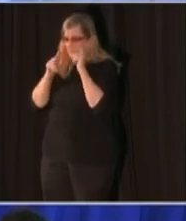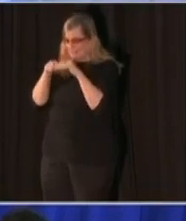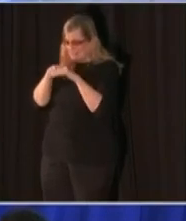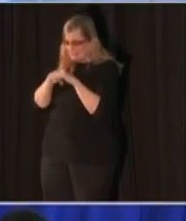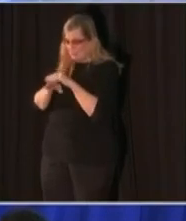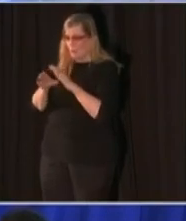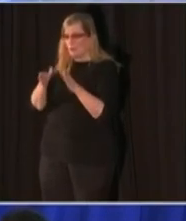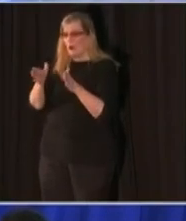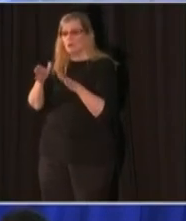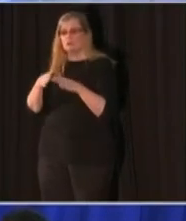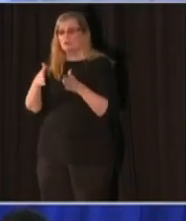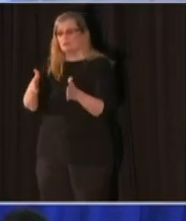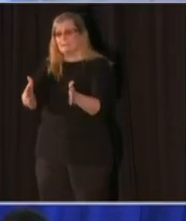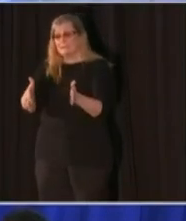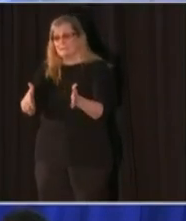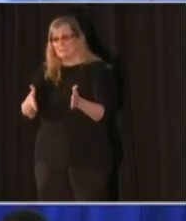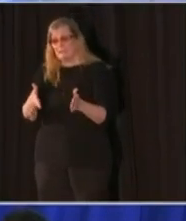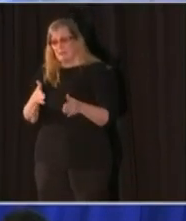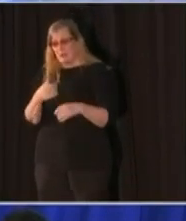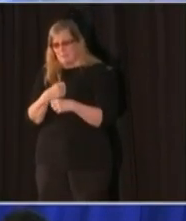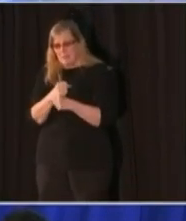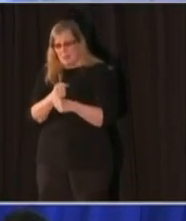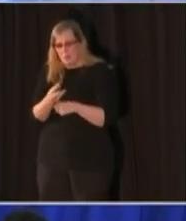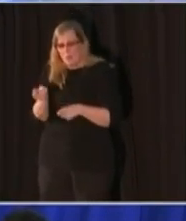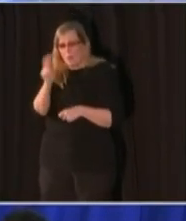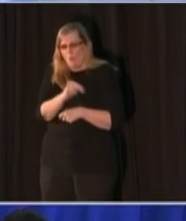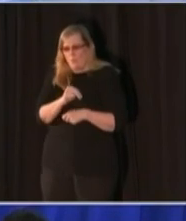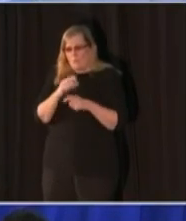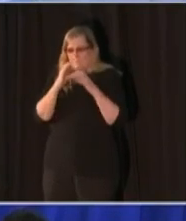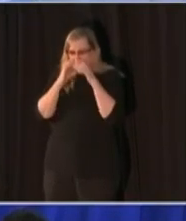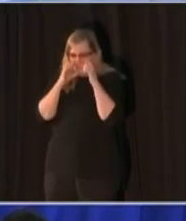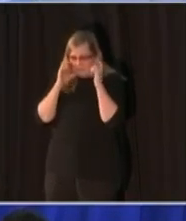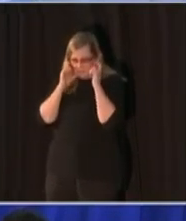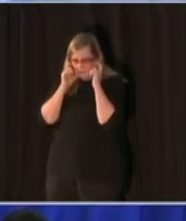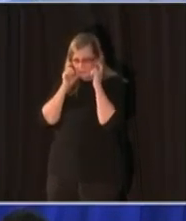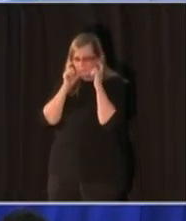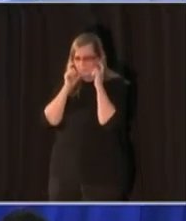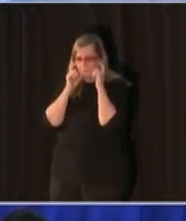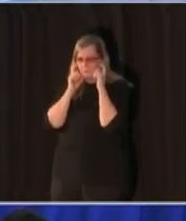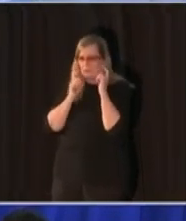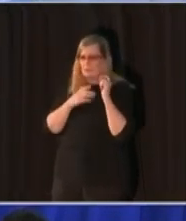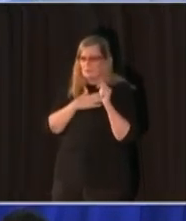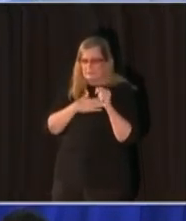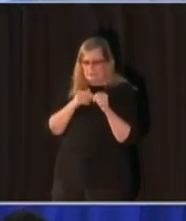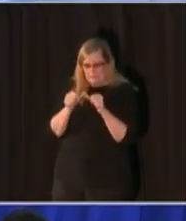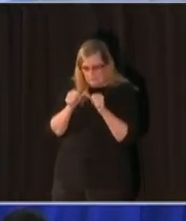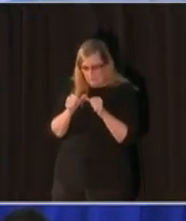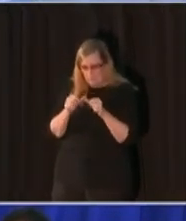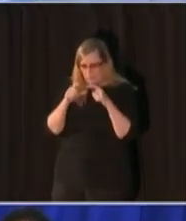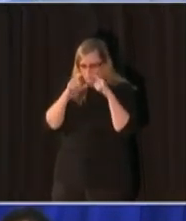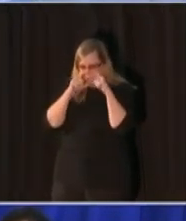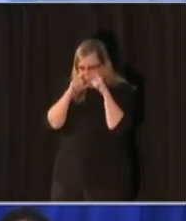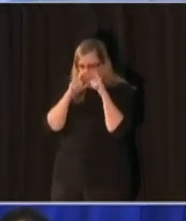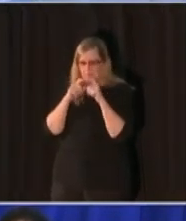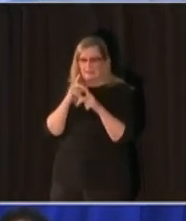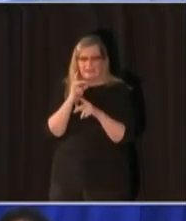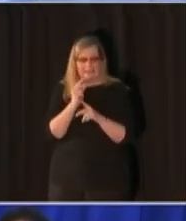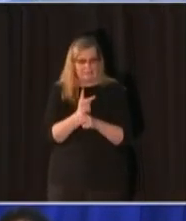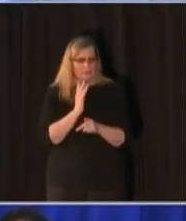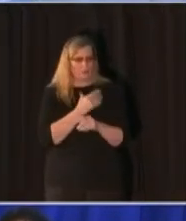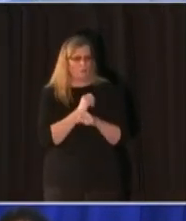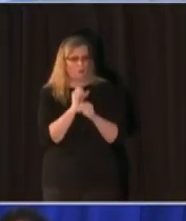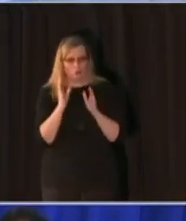homemade masks and coverings, and so we want people to continue to do that to keep our workers safe. So, if I can follow up, if